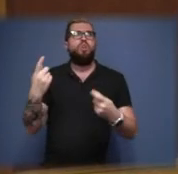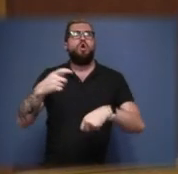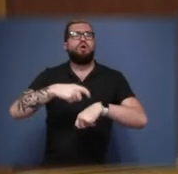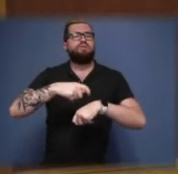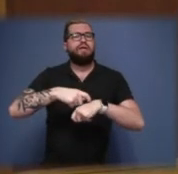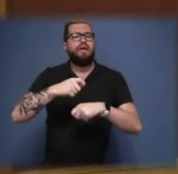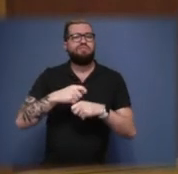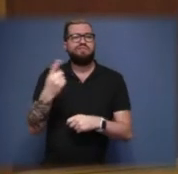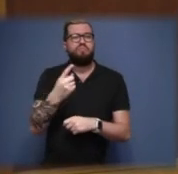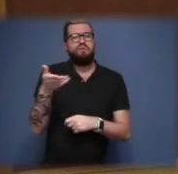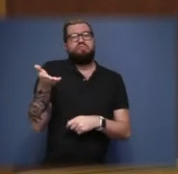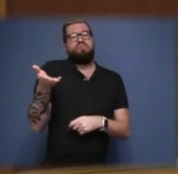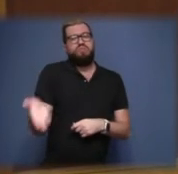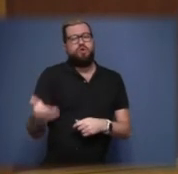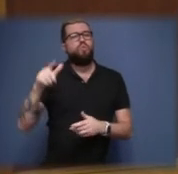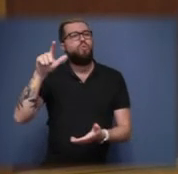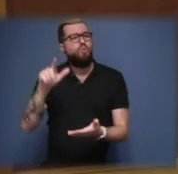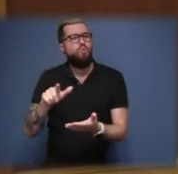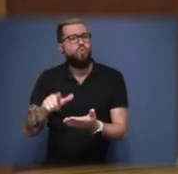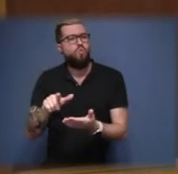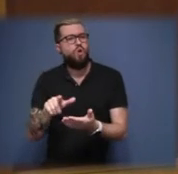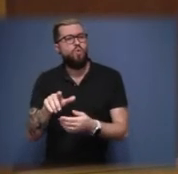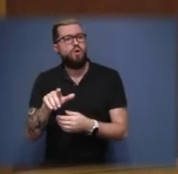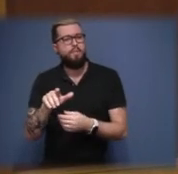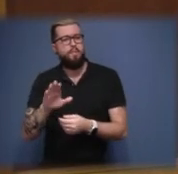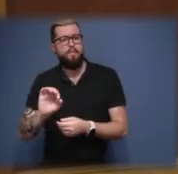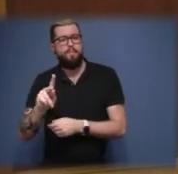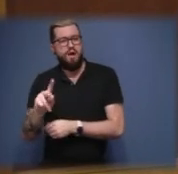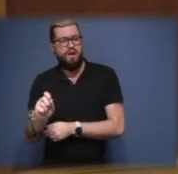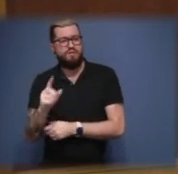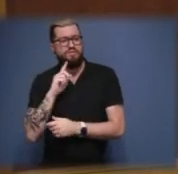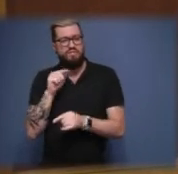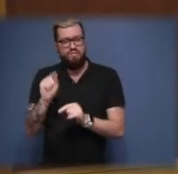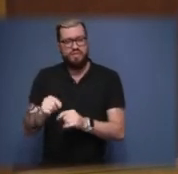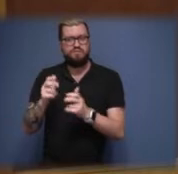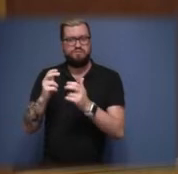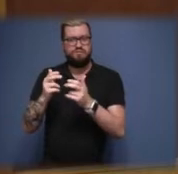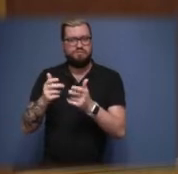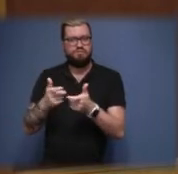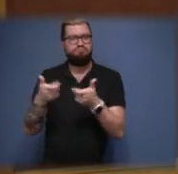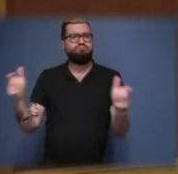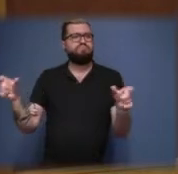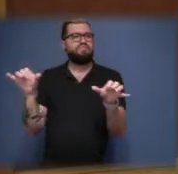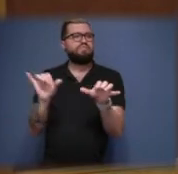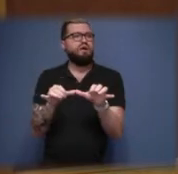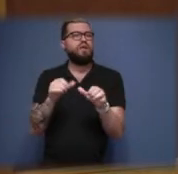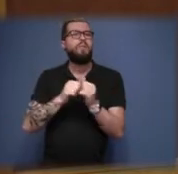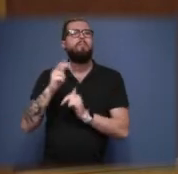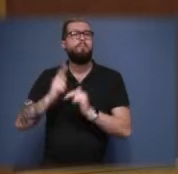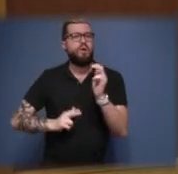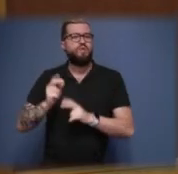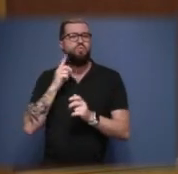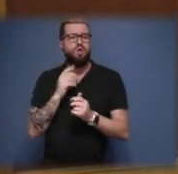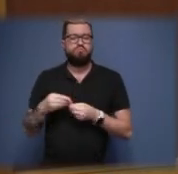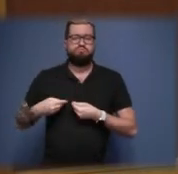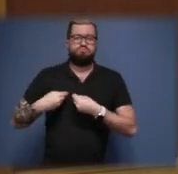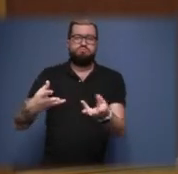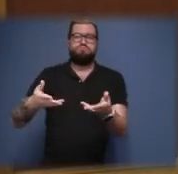something's been down at the lower end of the county at this capacity, and this building's going to serve the constituents